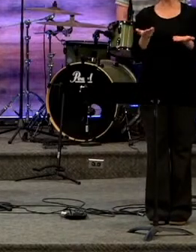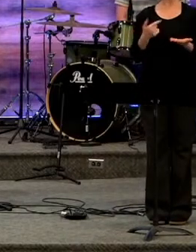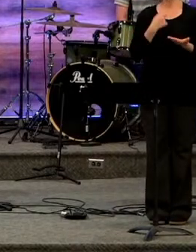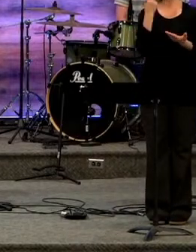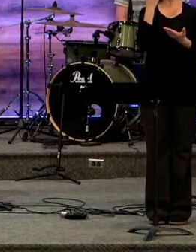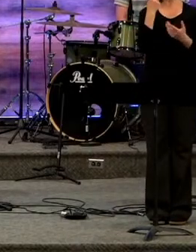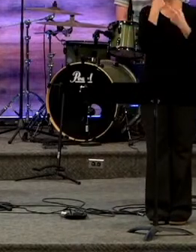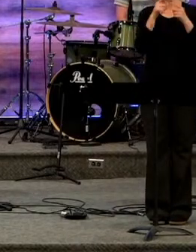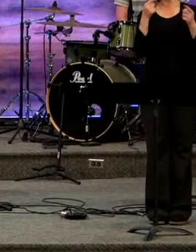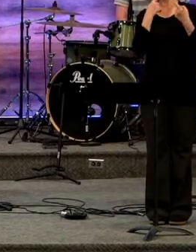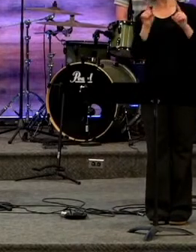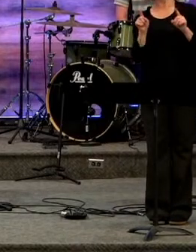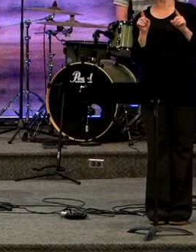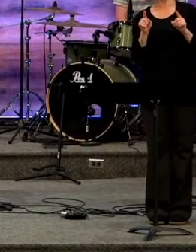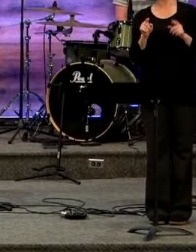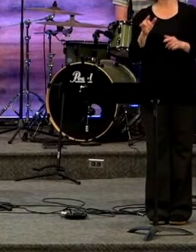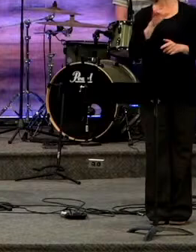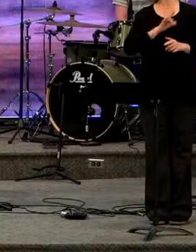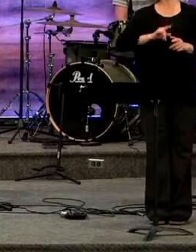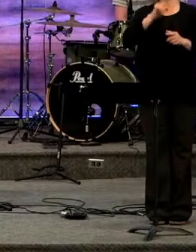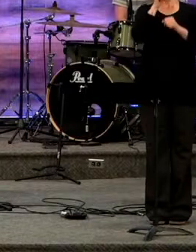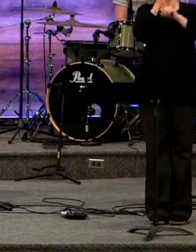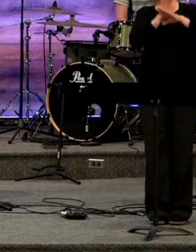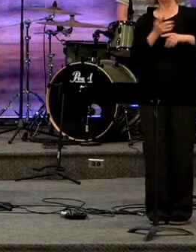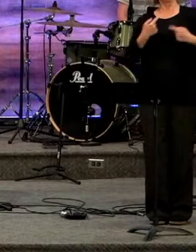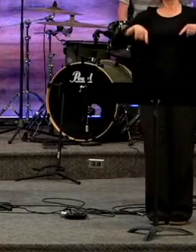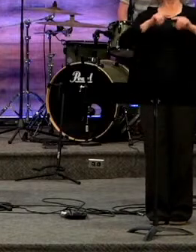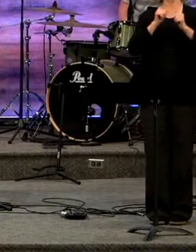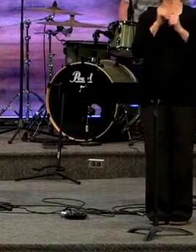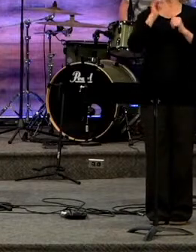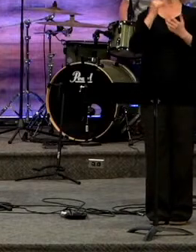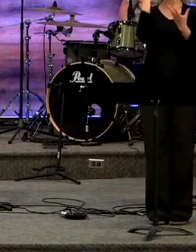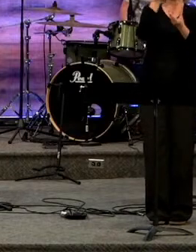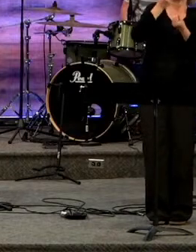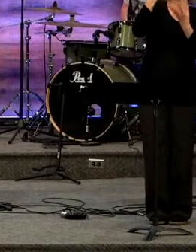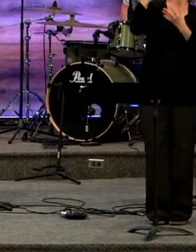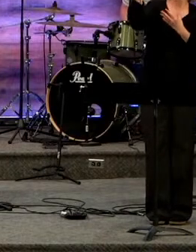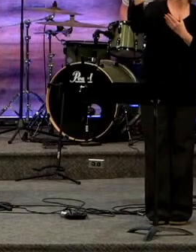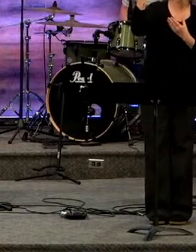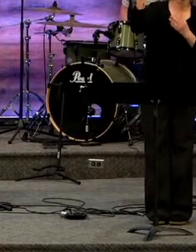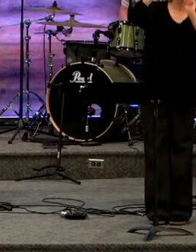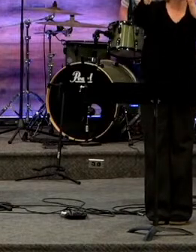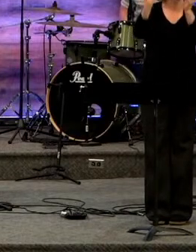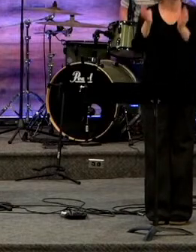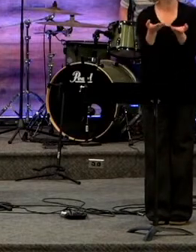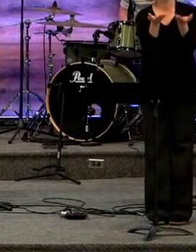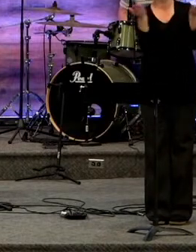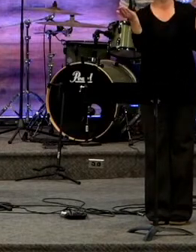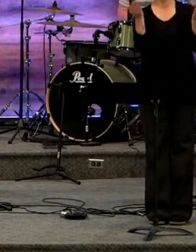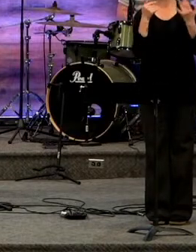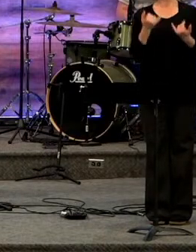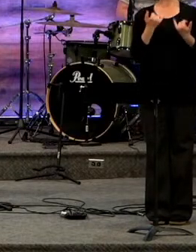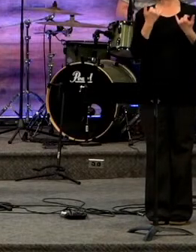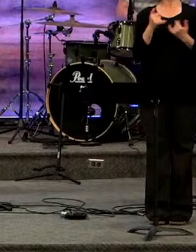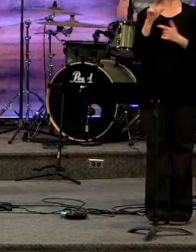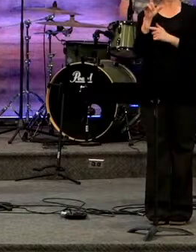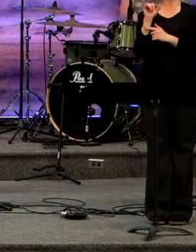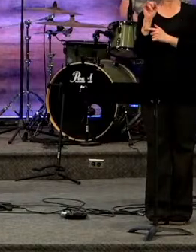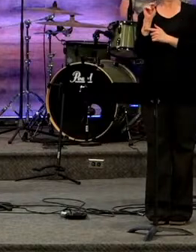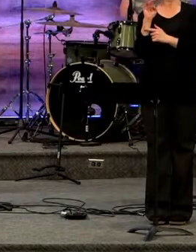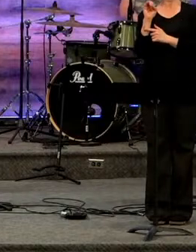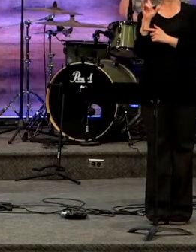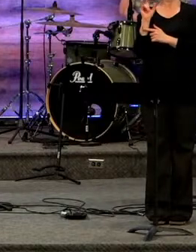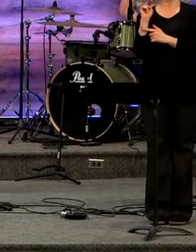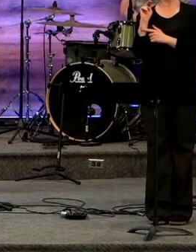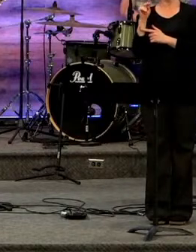two announcements for you today. The Lord has blessed us with gorgeous weather. And today is the Lincoln Park